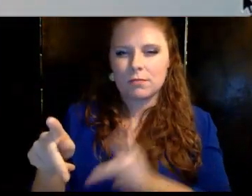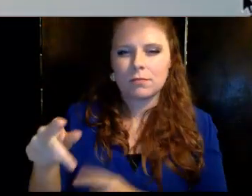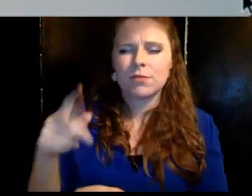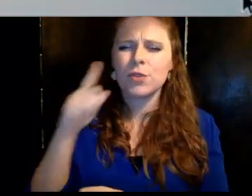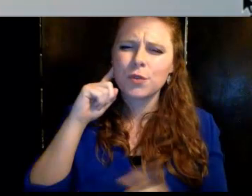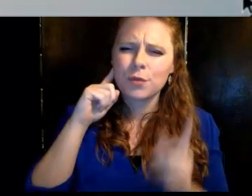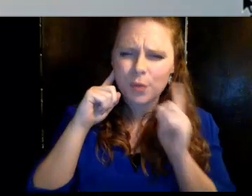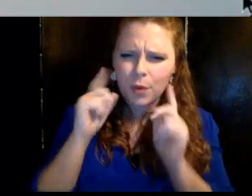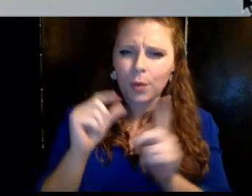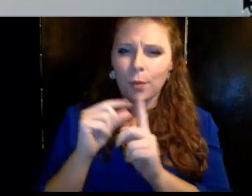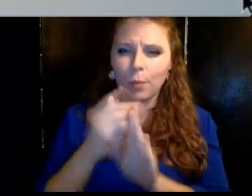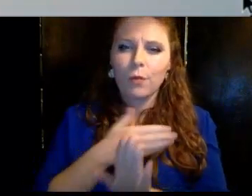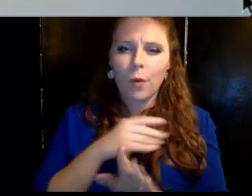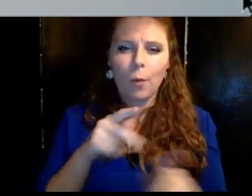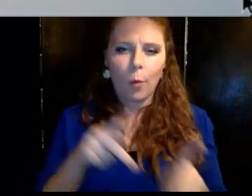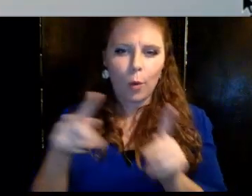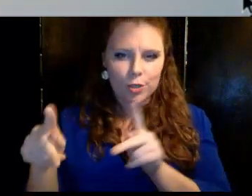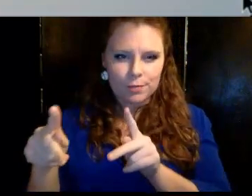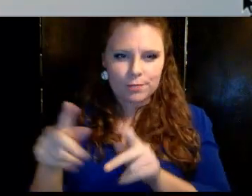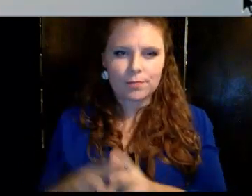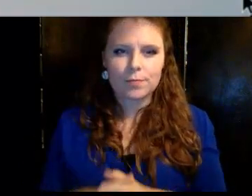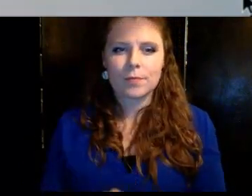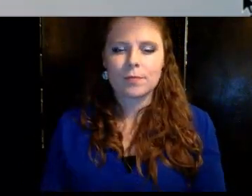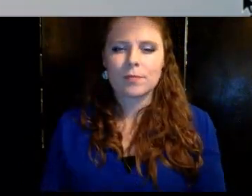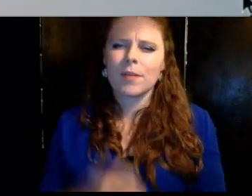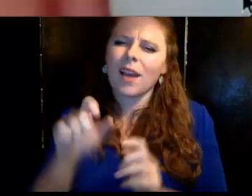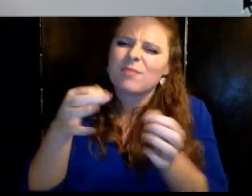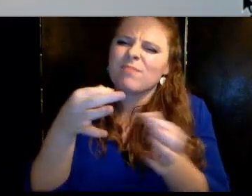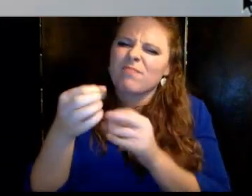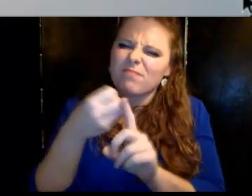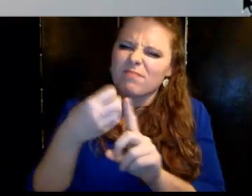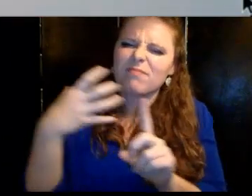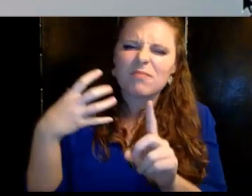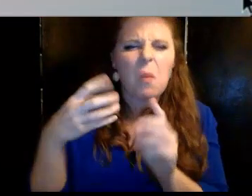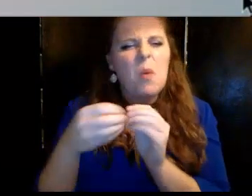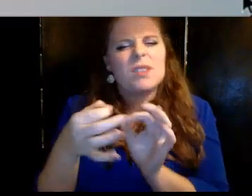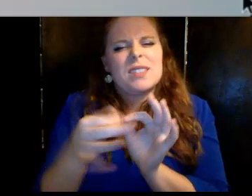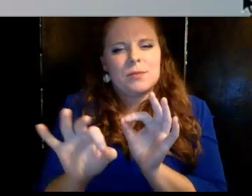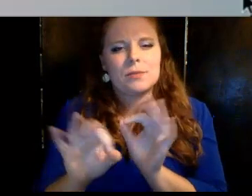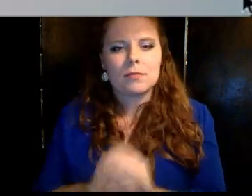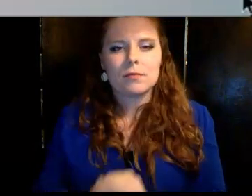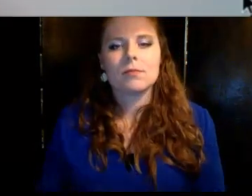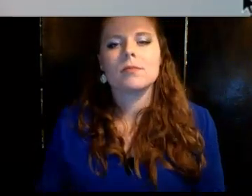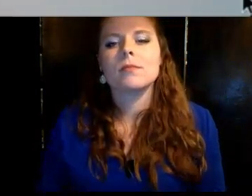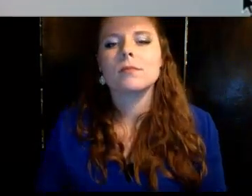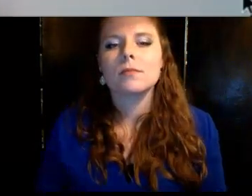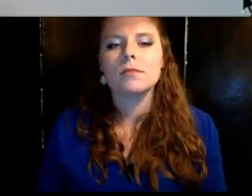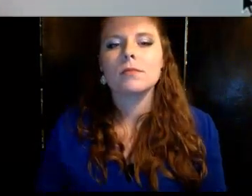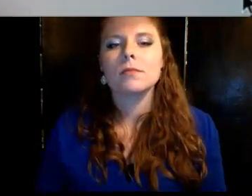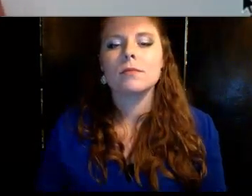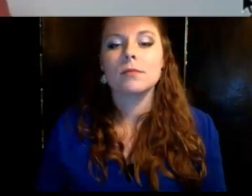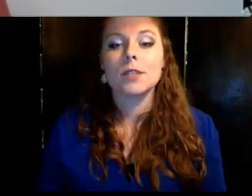word before. We just need to kind of explain it a little more simply, and this is just how